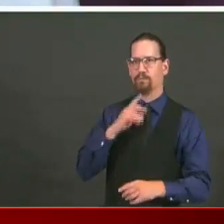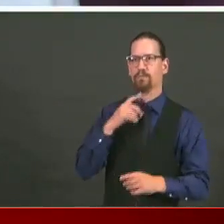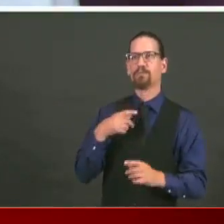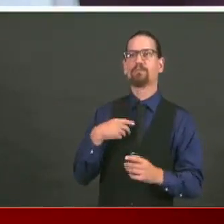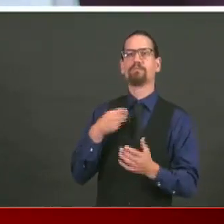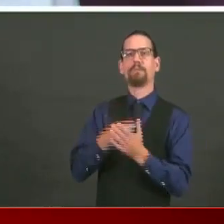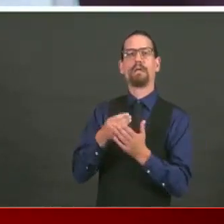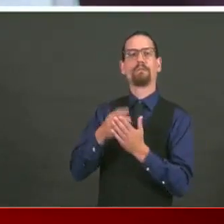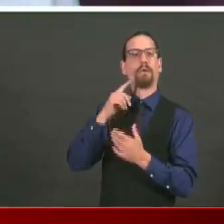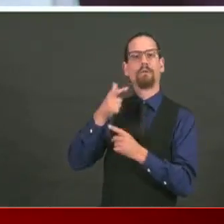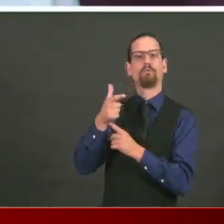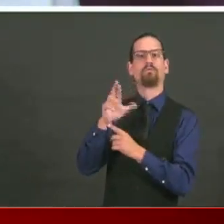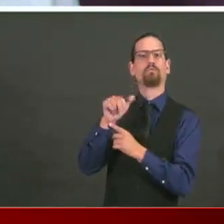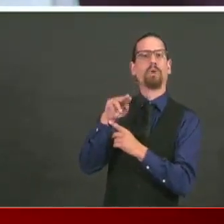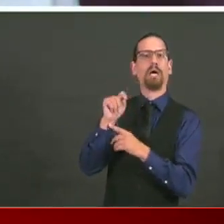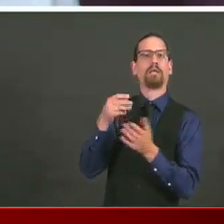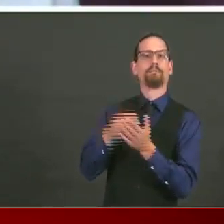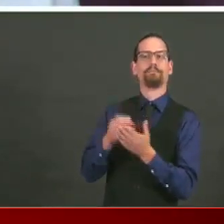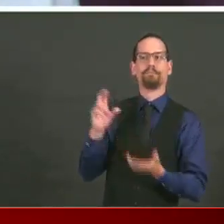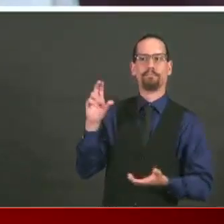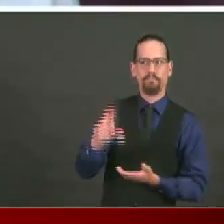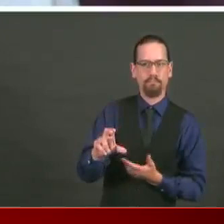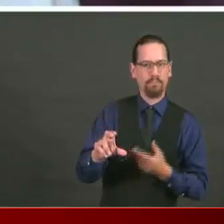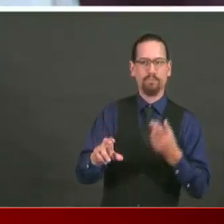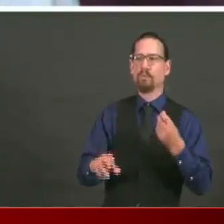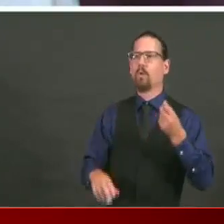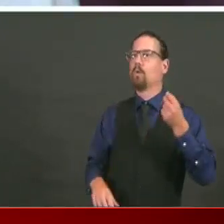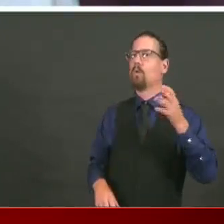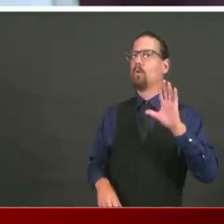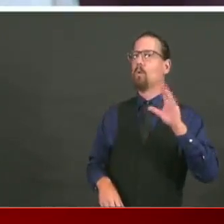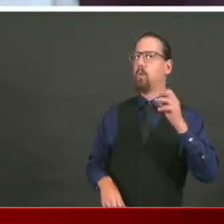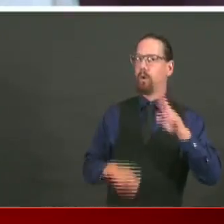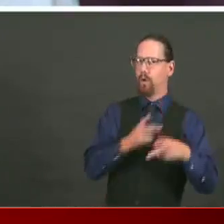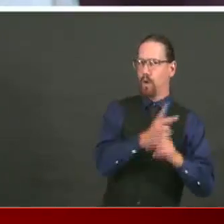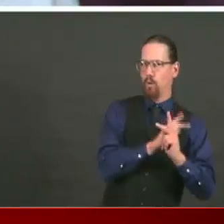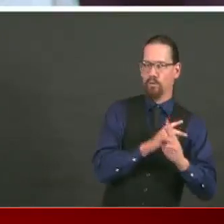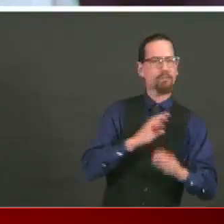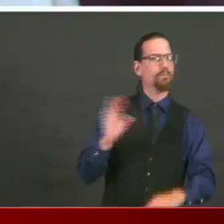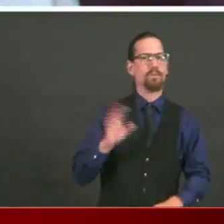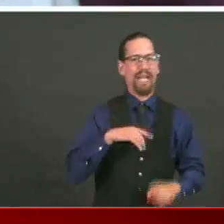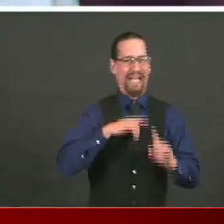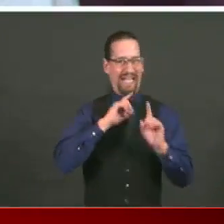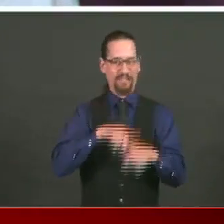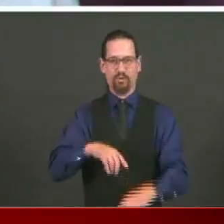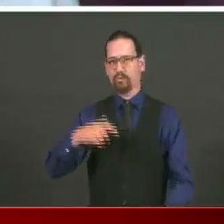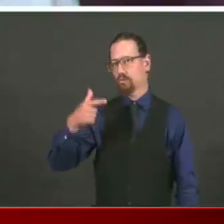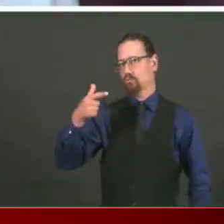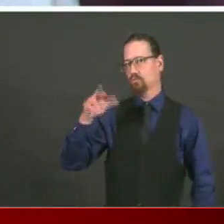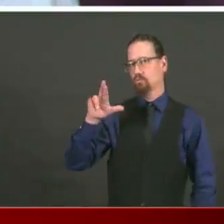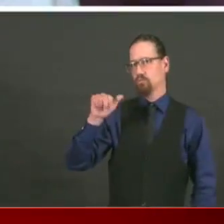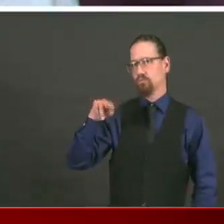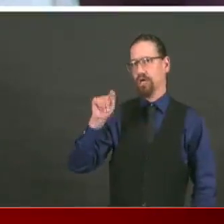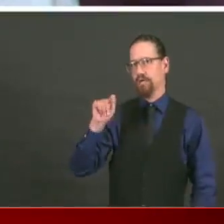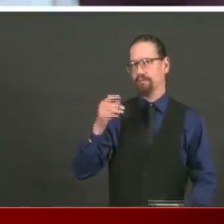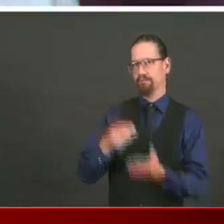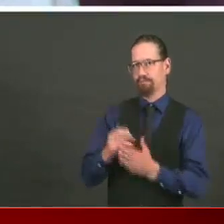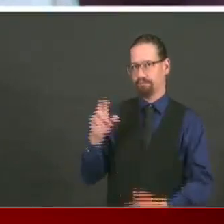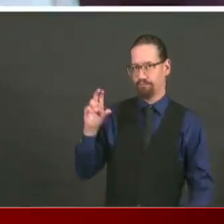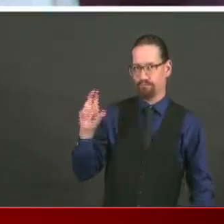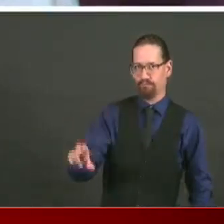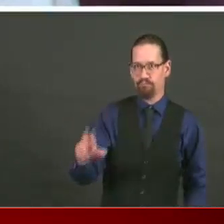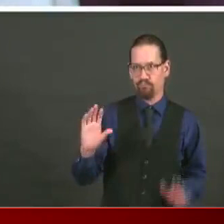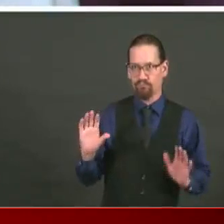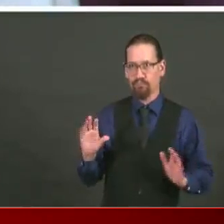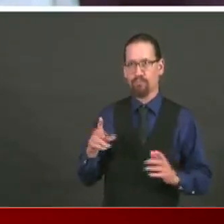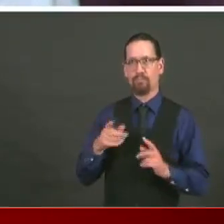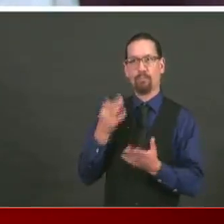some instances, burdened with loan debt. So we wanted to ensure that a very substantial portion of our program was grant funding, and that's what the